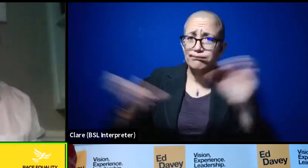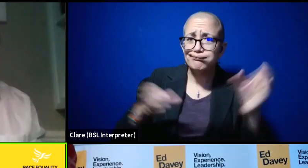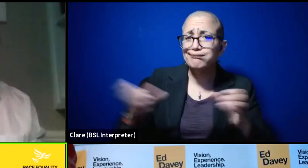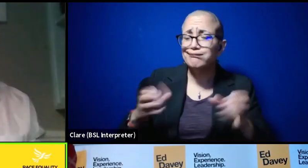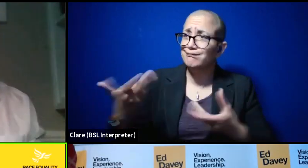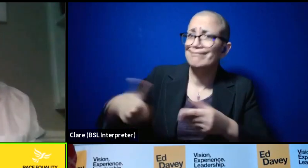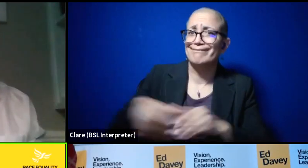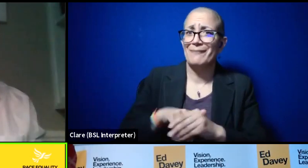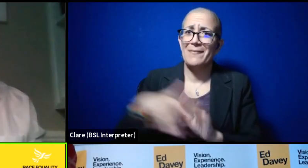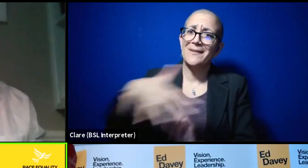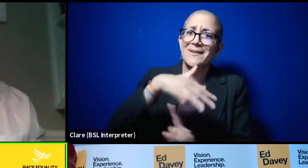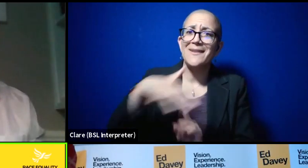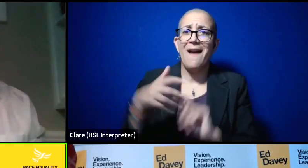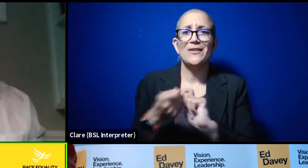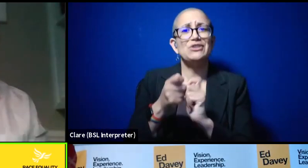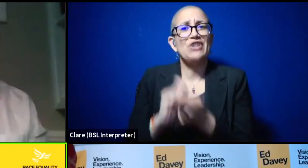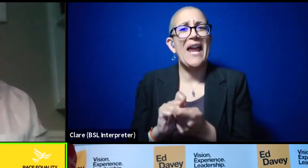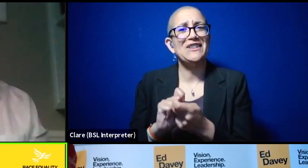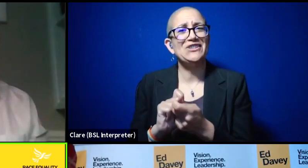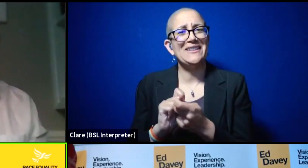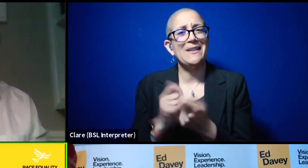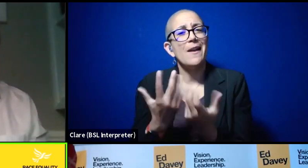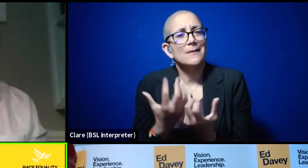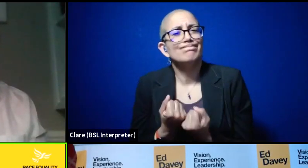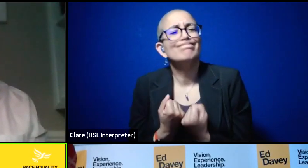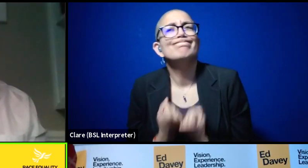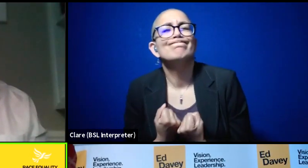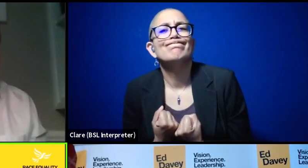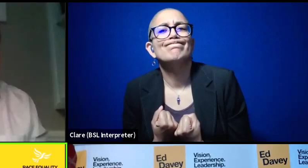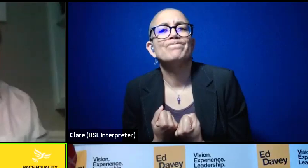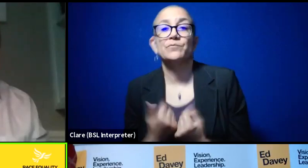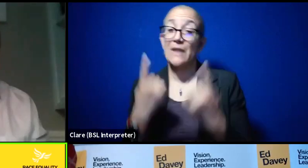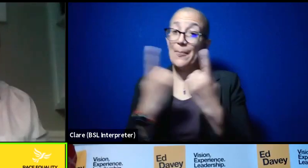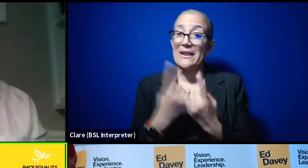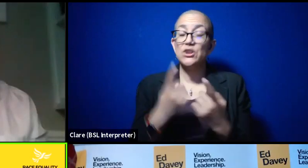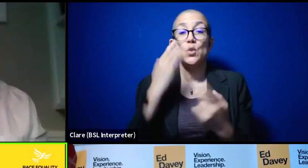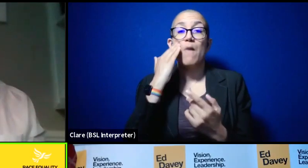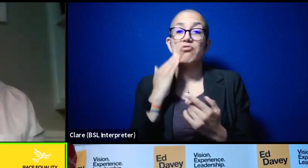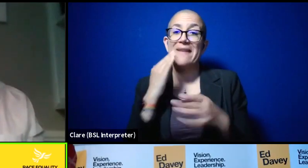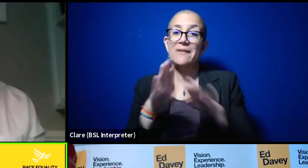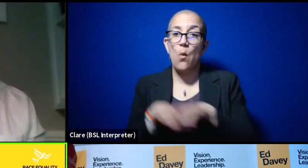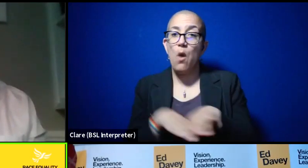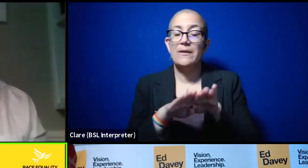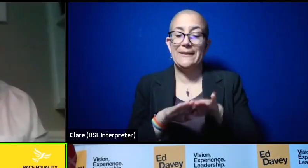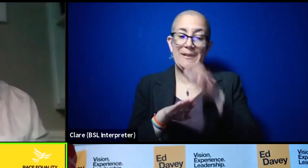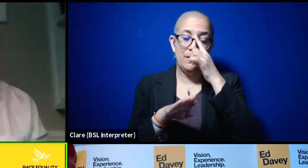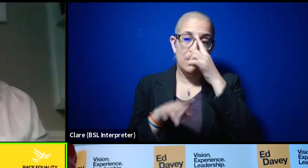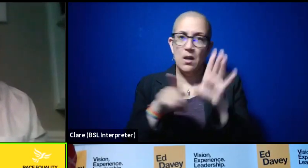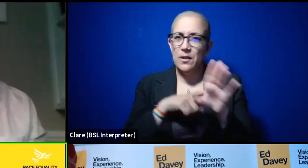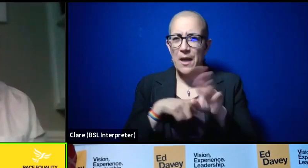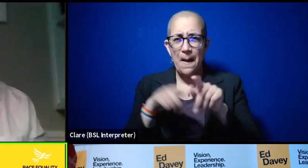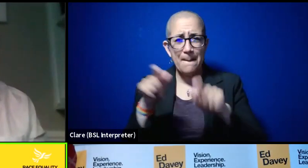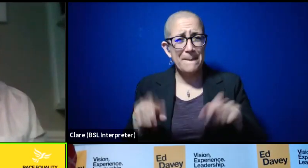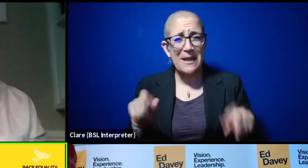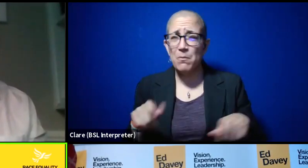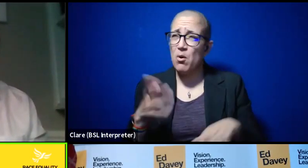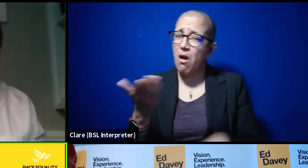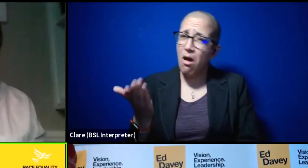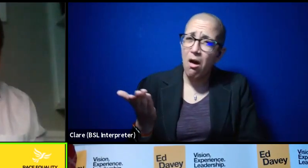societal changes. And you know, on this issue, on the issue of race equality, young people are far better